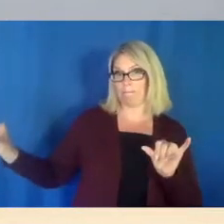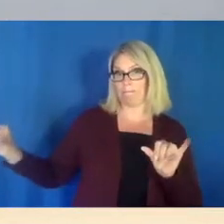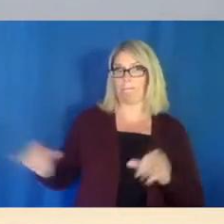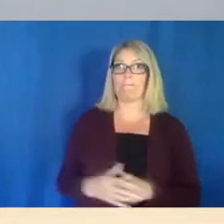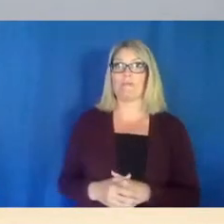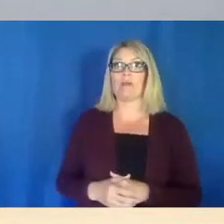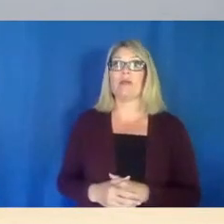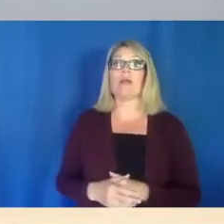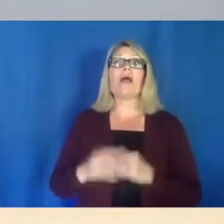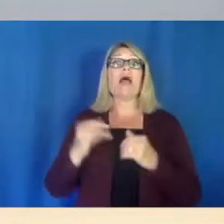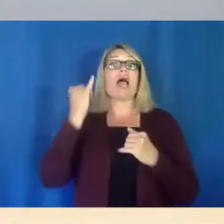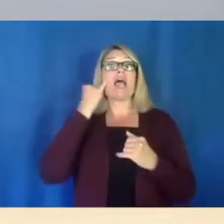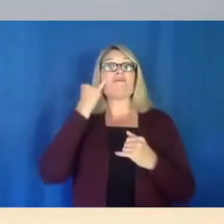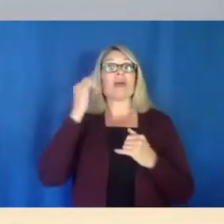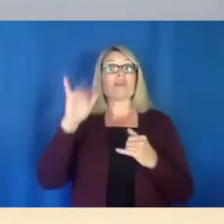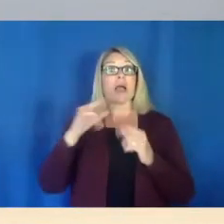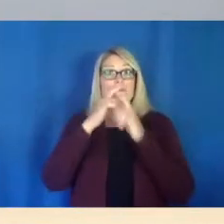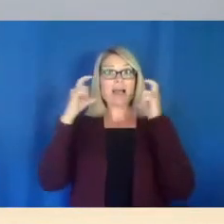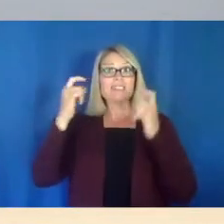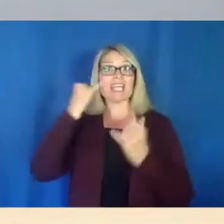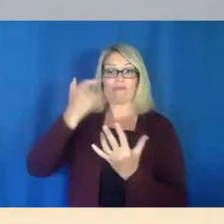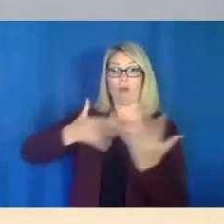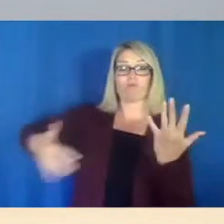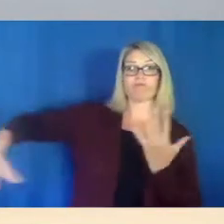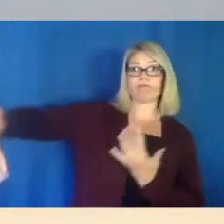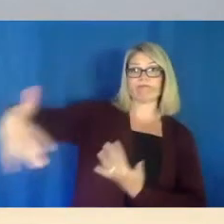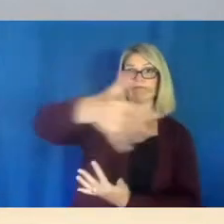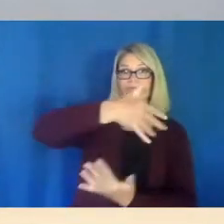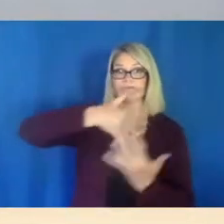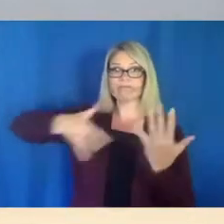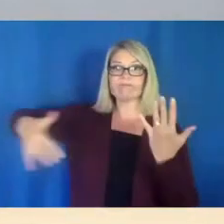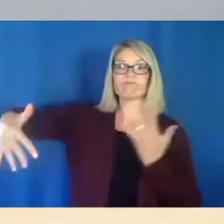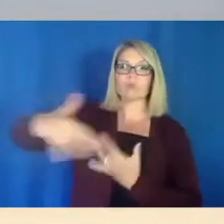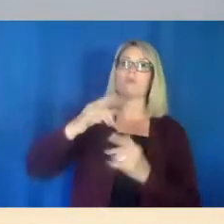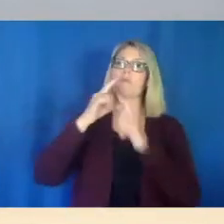these types of events when people are moving to and from their seats.